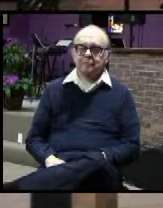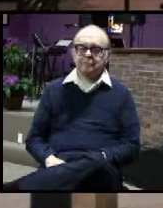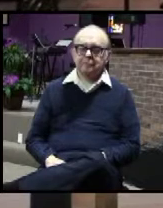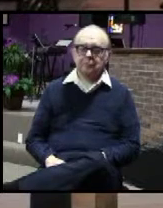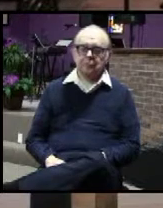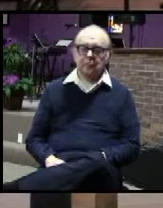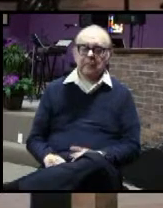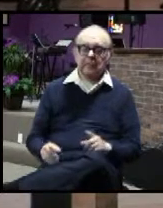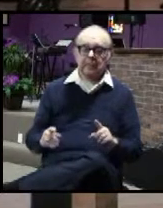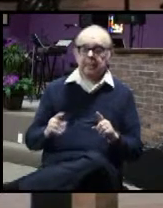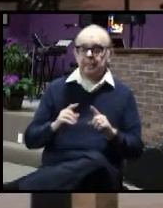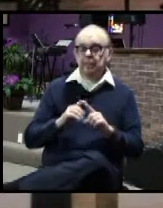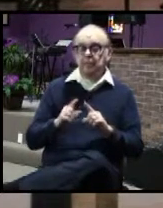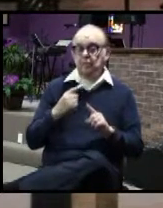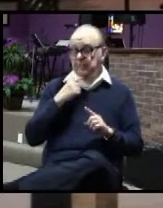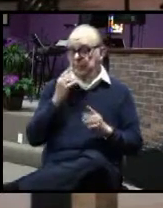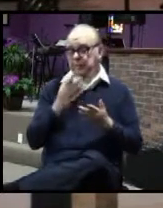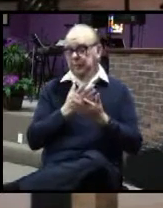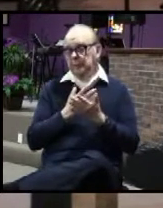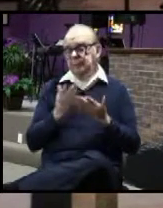But may I say this to you, though?